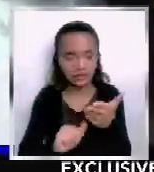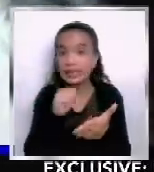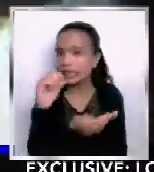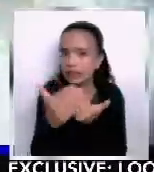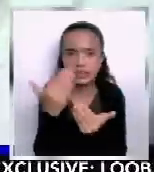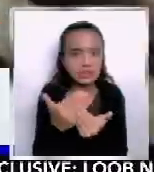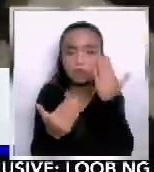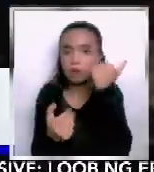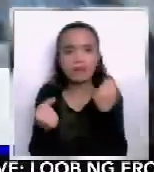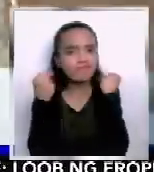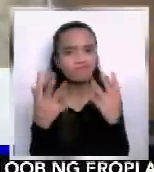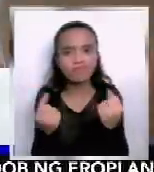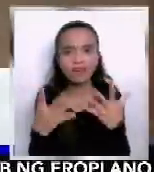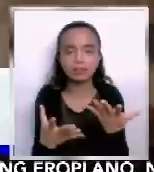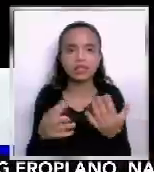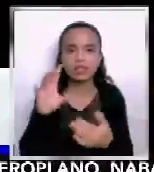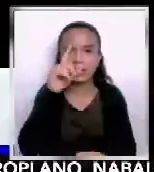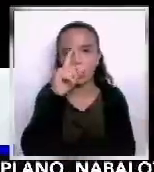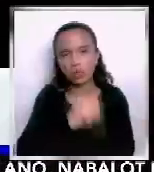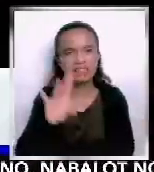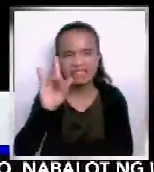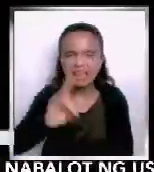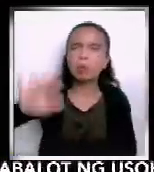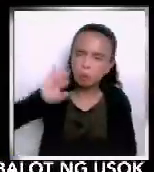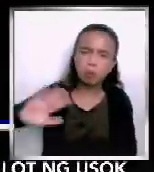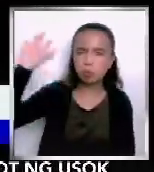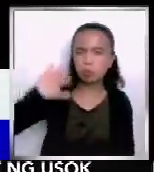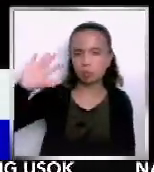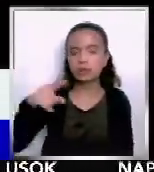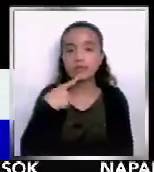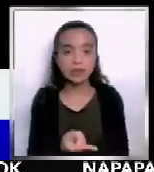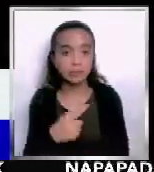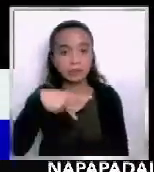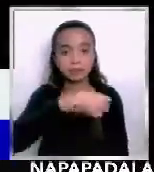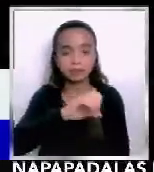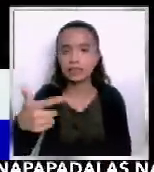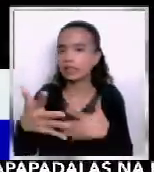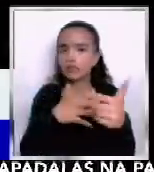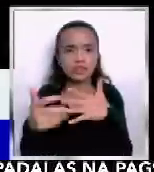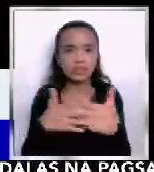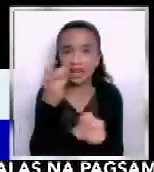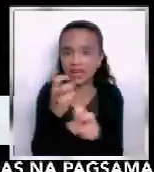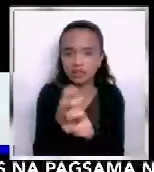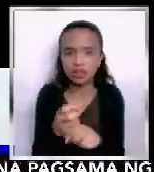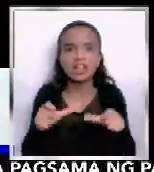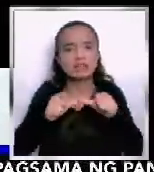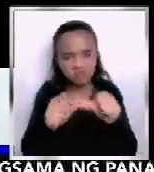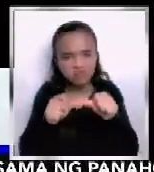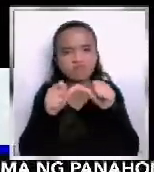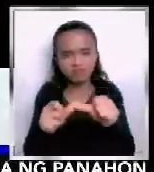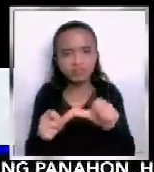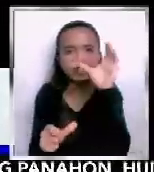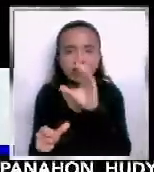marami rito ay mga 18th century old painting pa. Ayon sa PCGG, gaano man kahirap ay hindi raw sila titigil sa pagganap ng kanilang